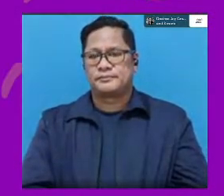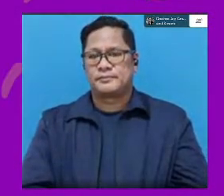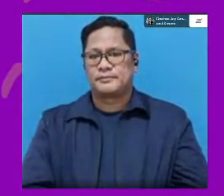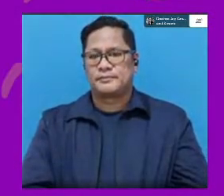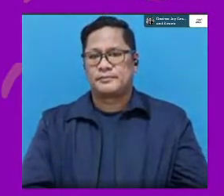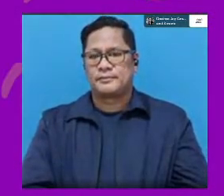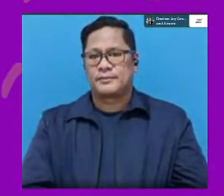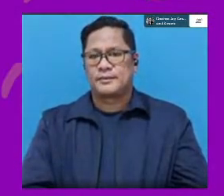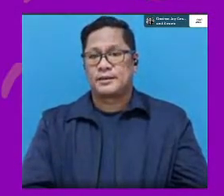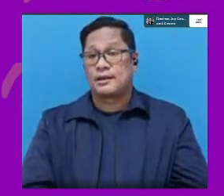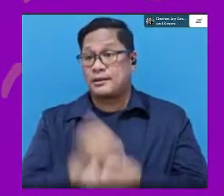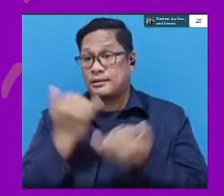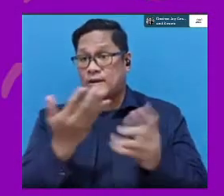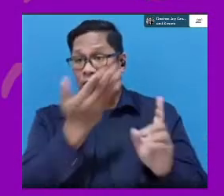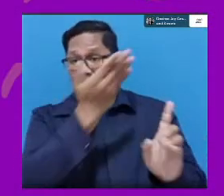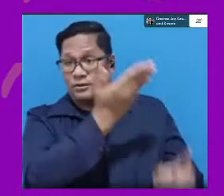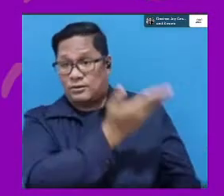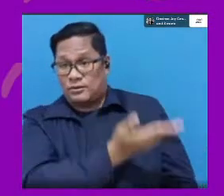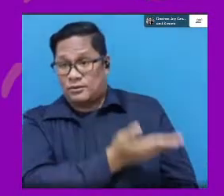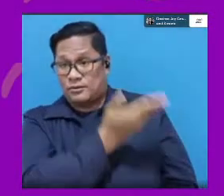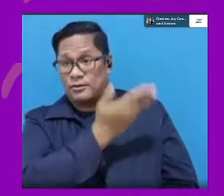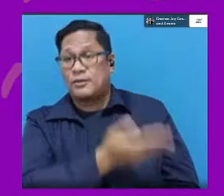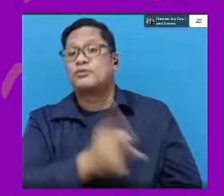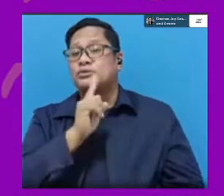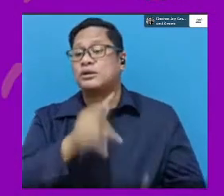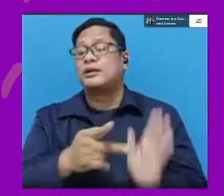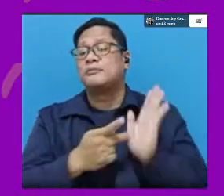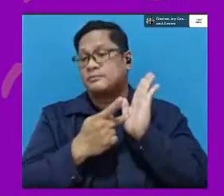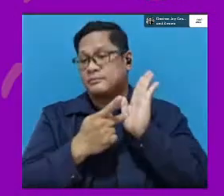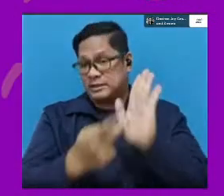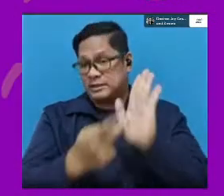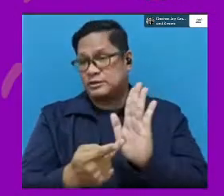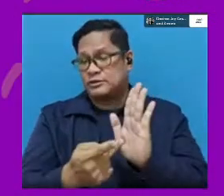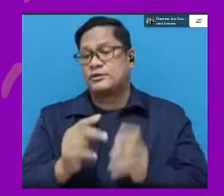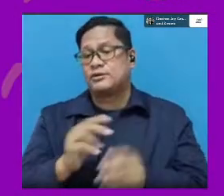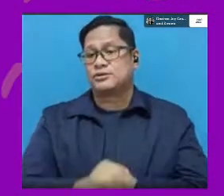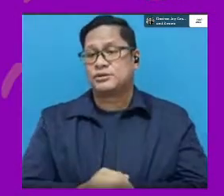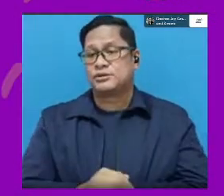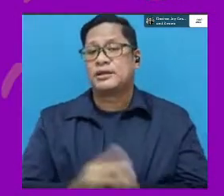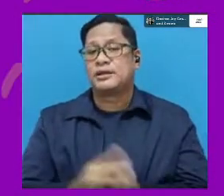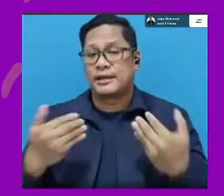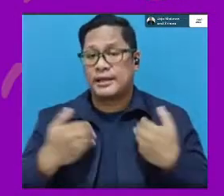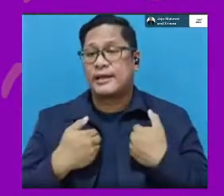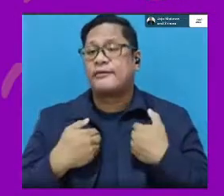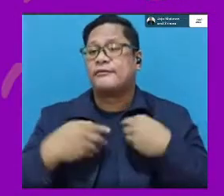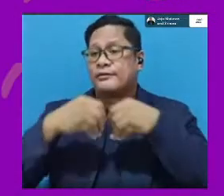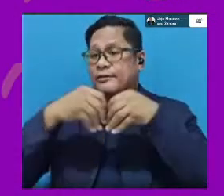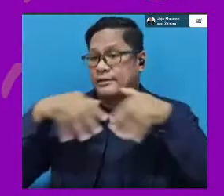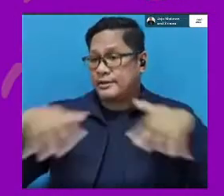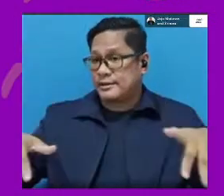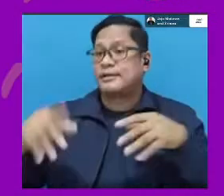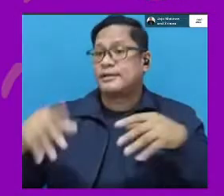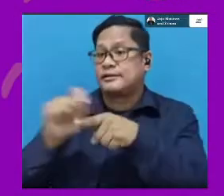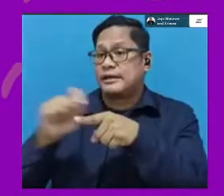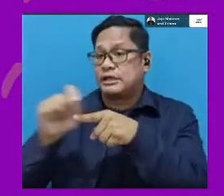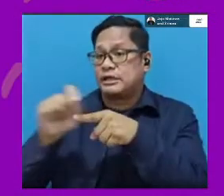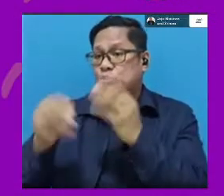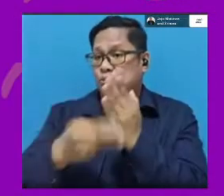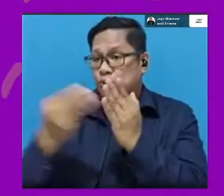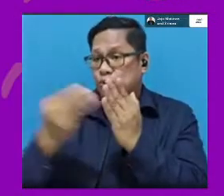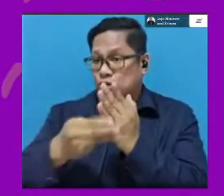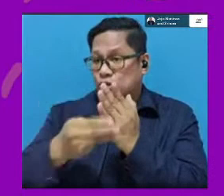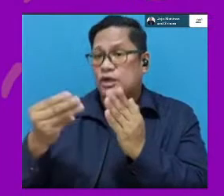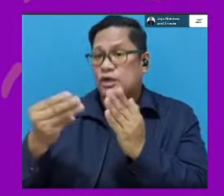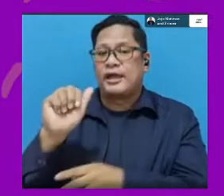So these are just the preparations for the AEFI surveillance. We have cascaded training modules on AEFI,